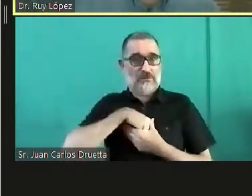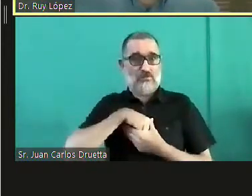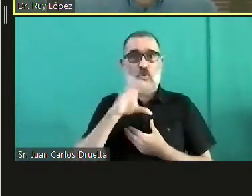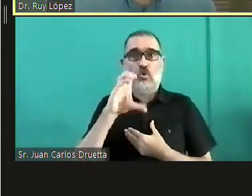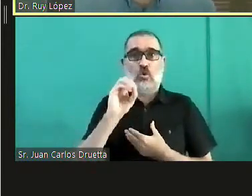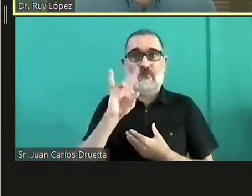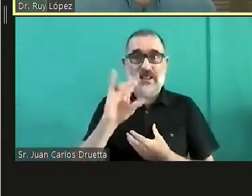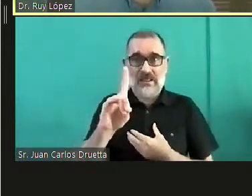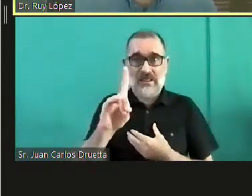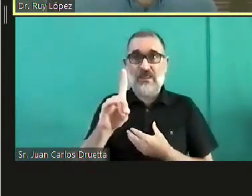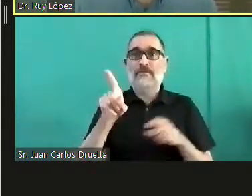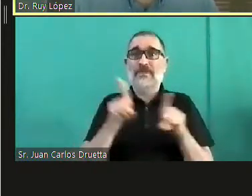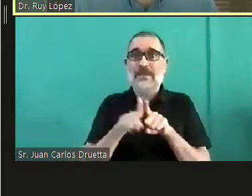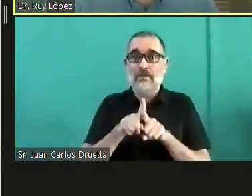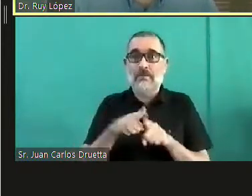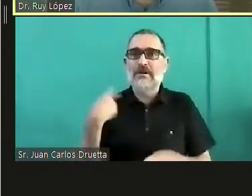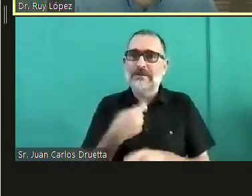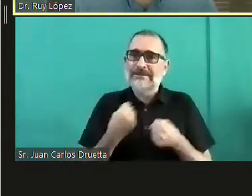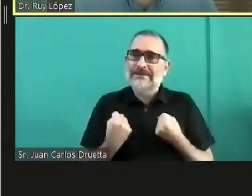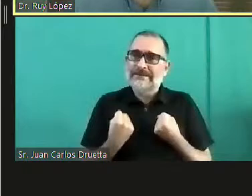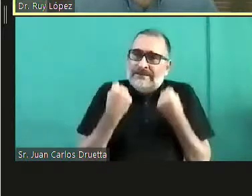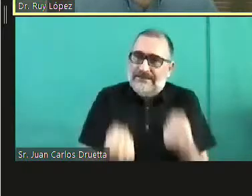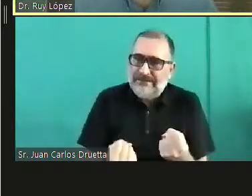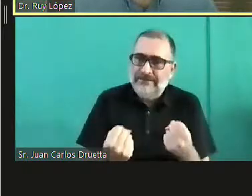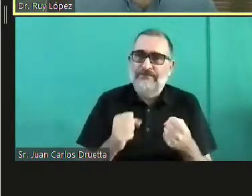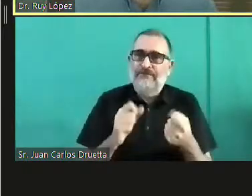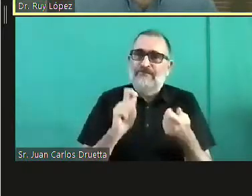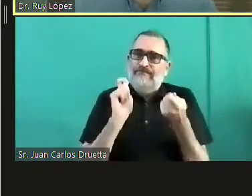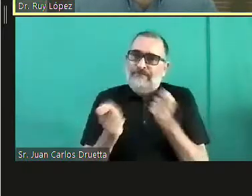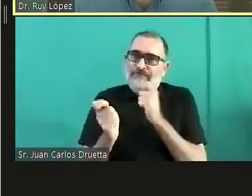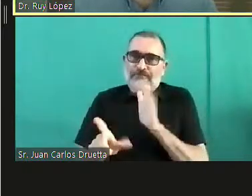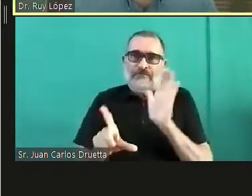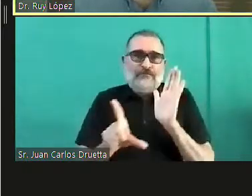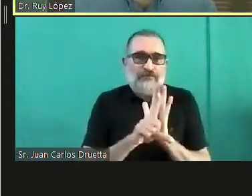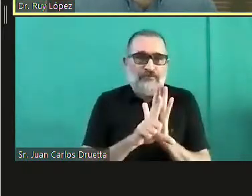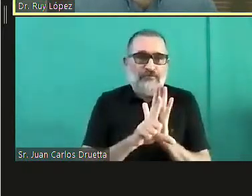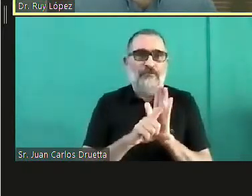not only stepping up regulation of this, but also